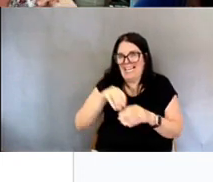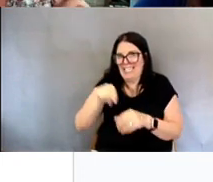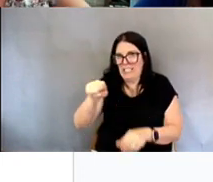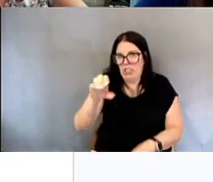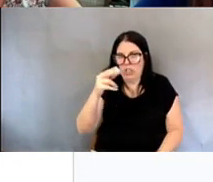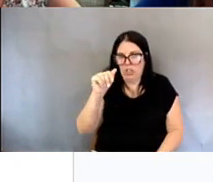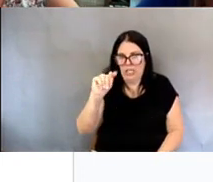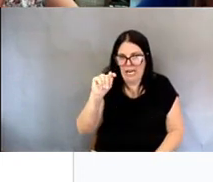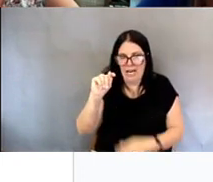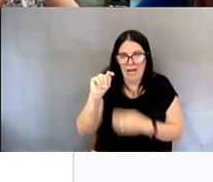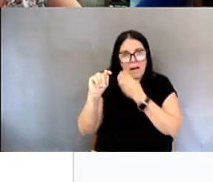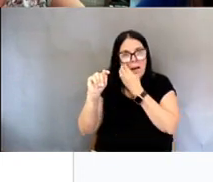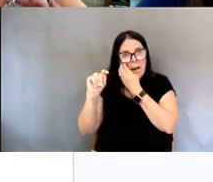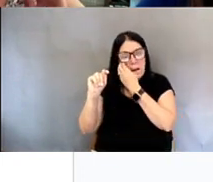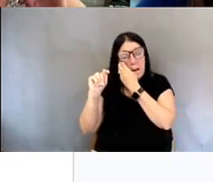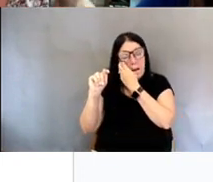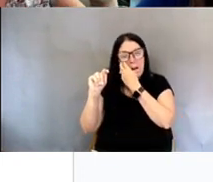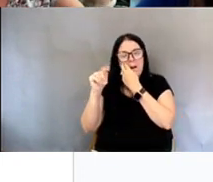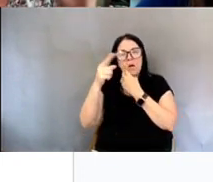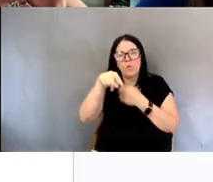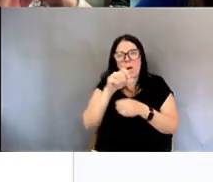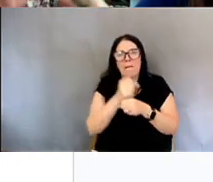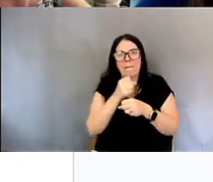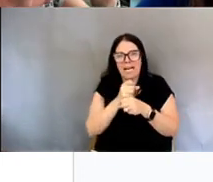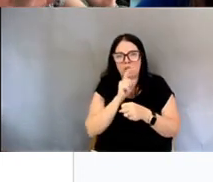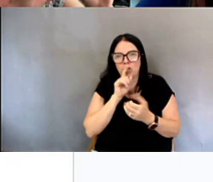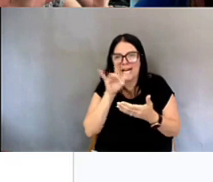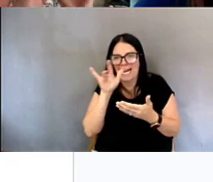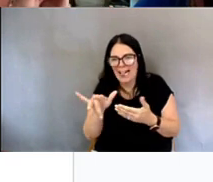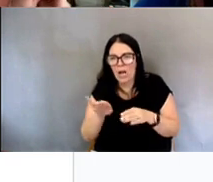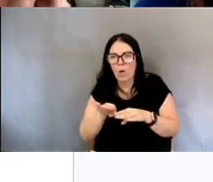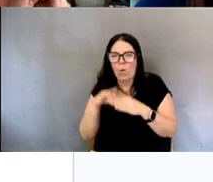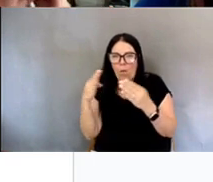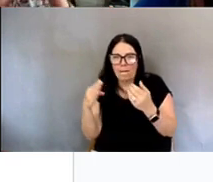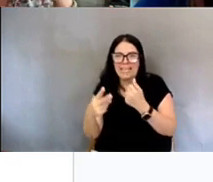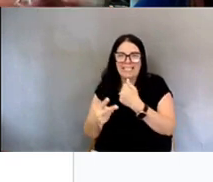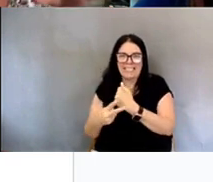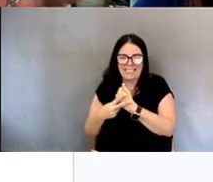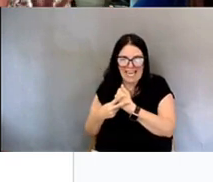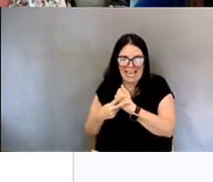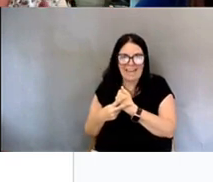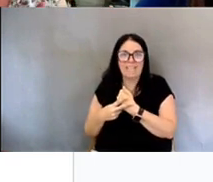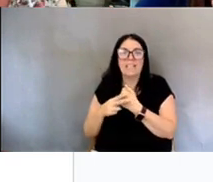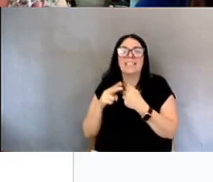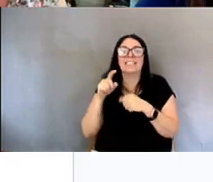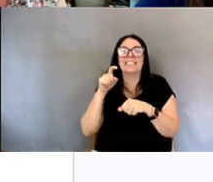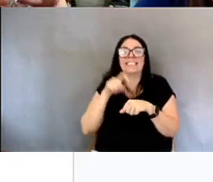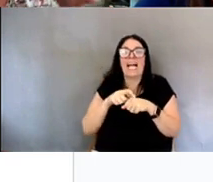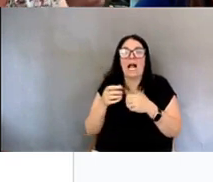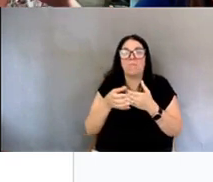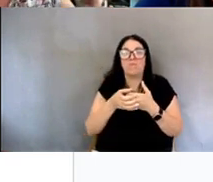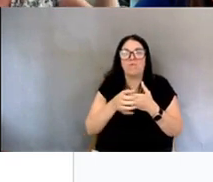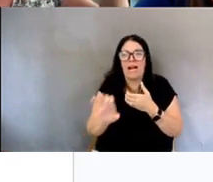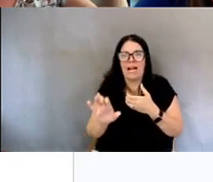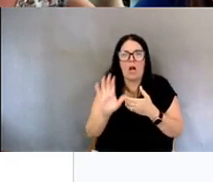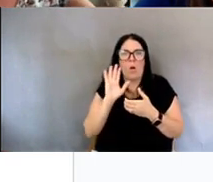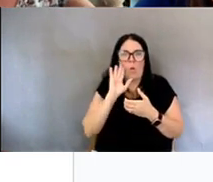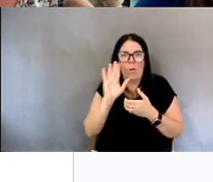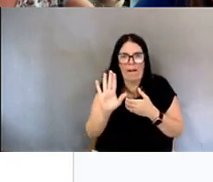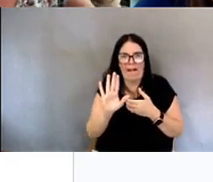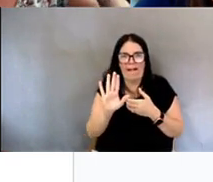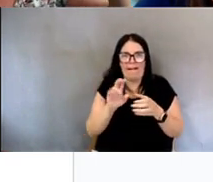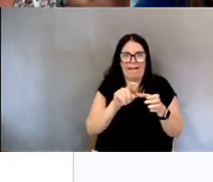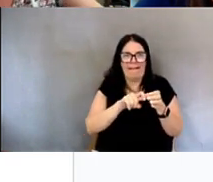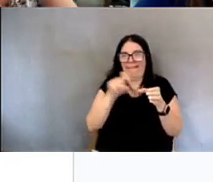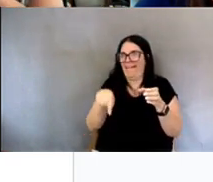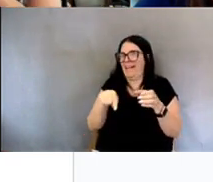chat. Make sure you open it, save it somewhere on the side, because when we go into the breakout rooms, you're going to leave our main